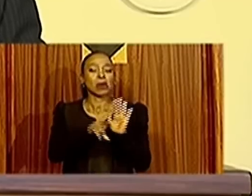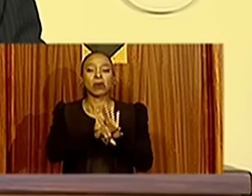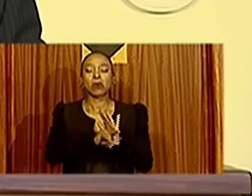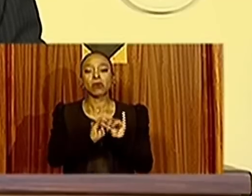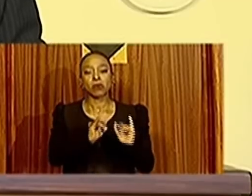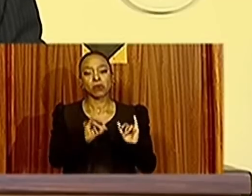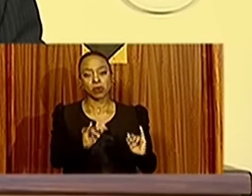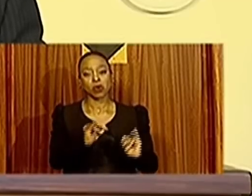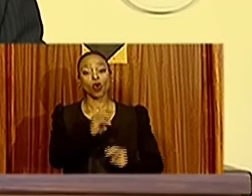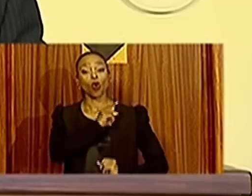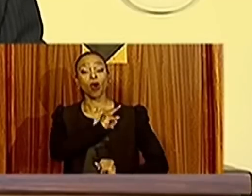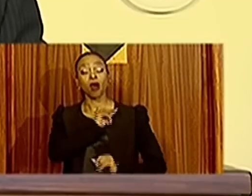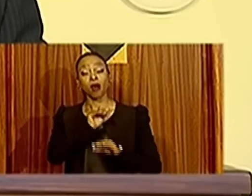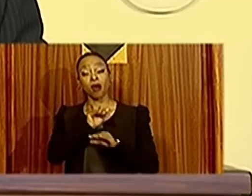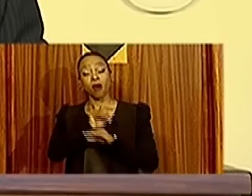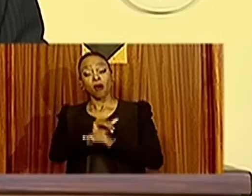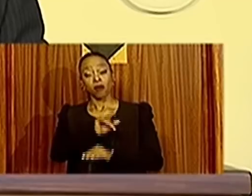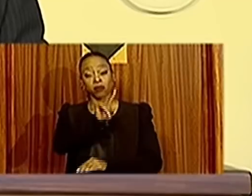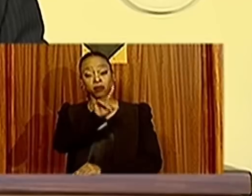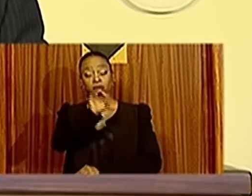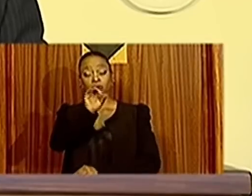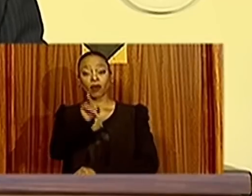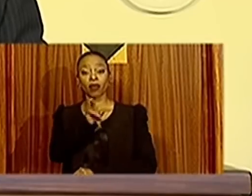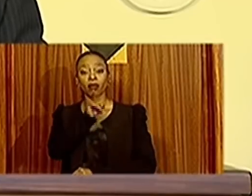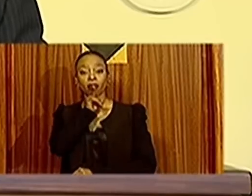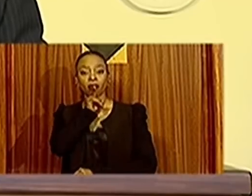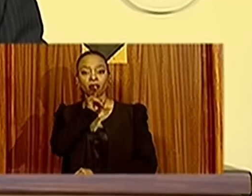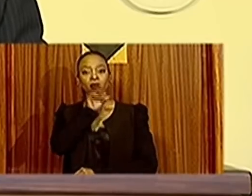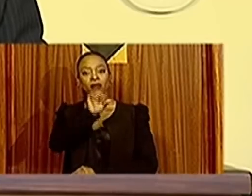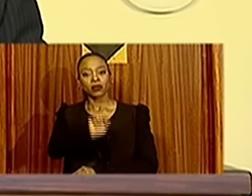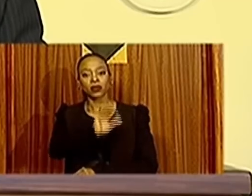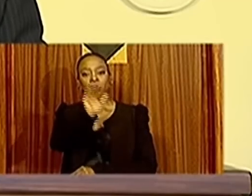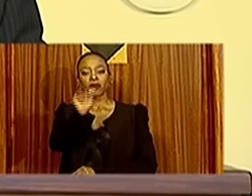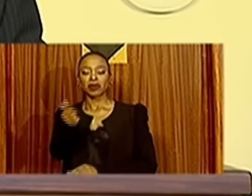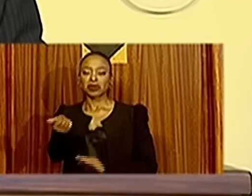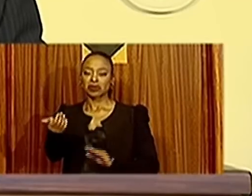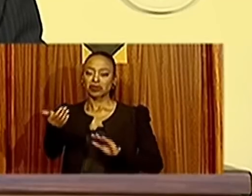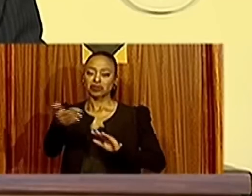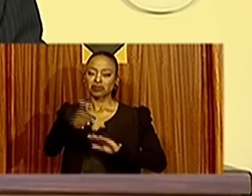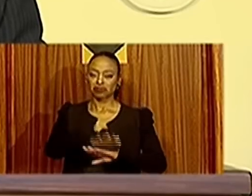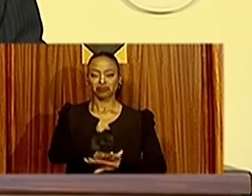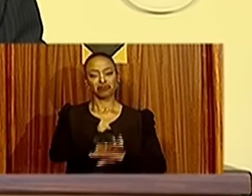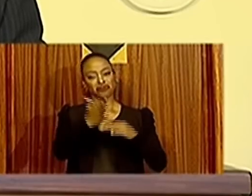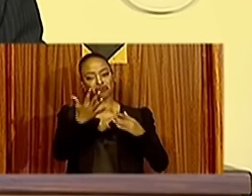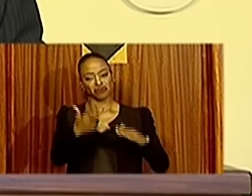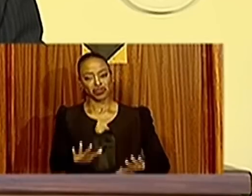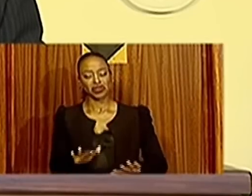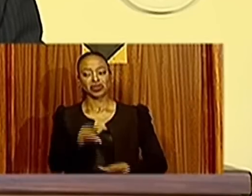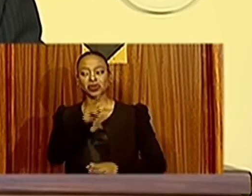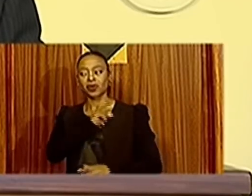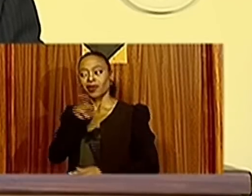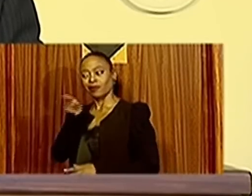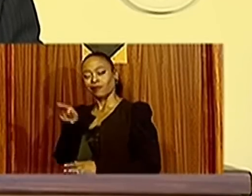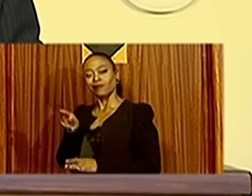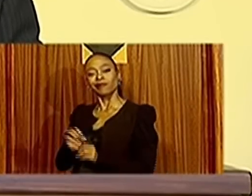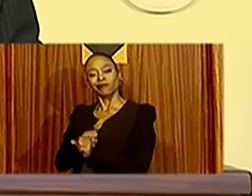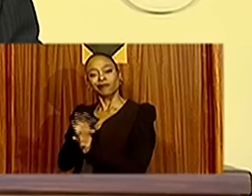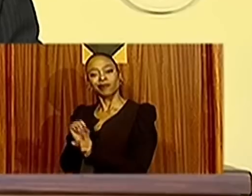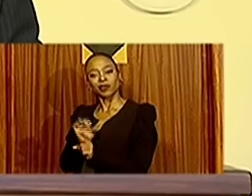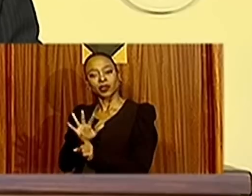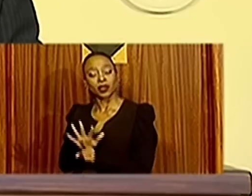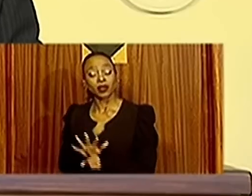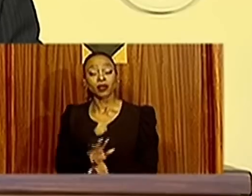More than 100,000 South Africans lost their lives to the illness. More than 2 million jobs